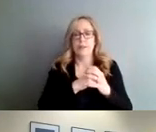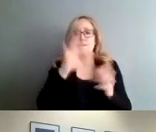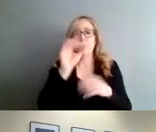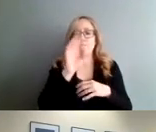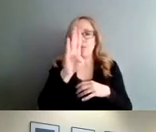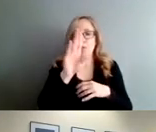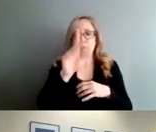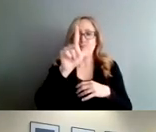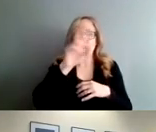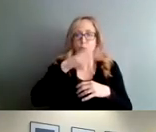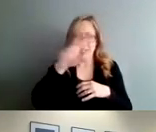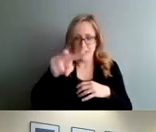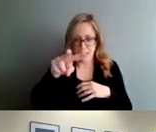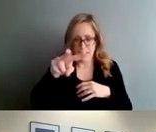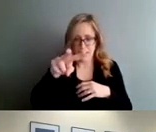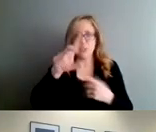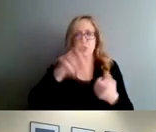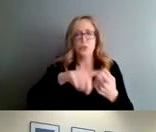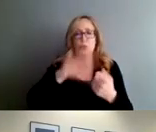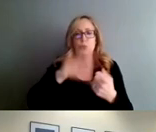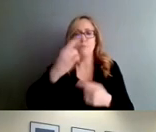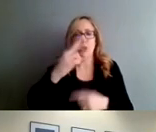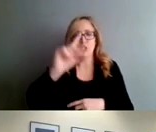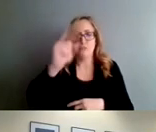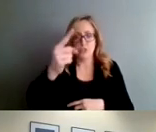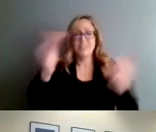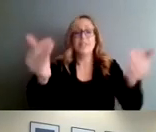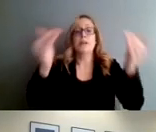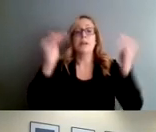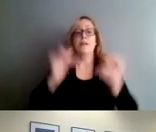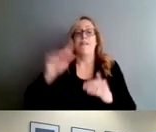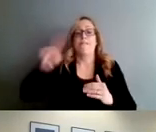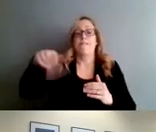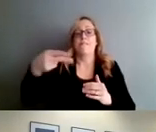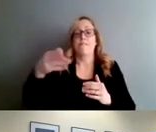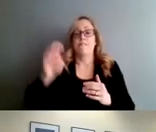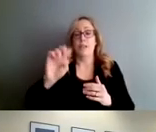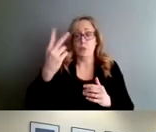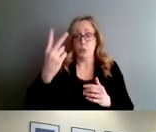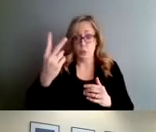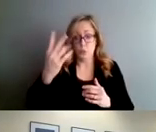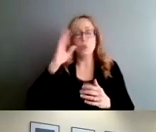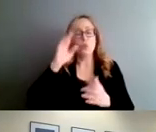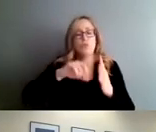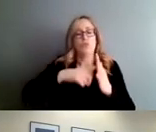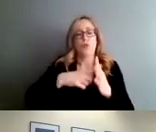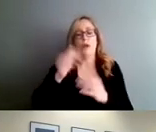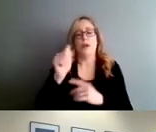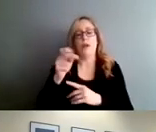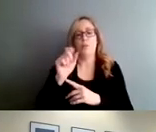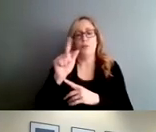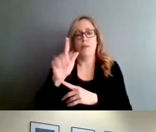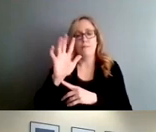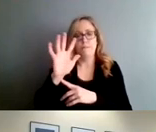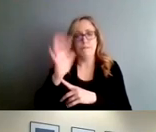February 22nd on to March 1. Phase two will begin on April 5th. And again, focus in